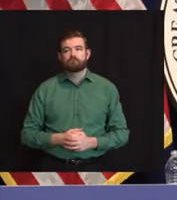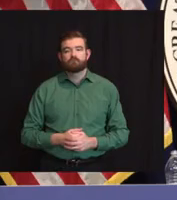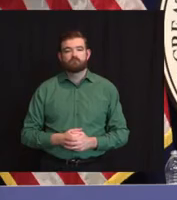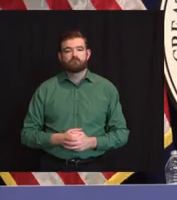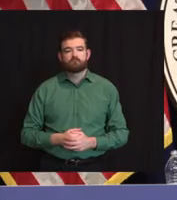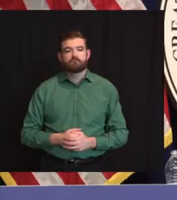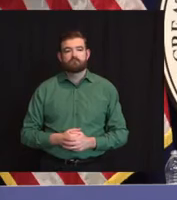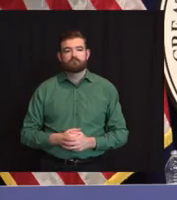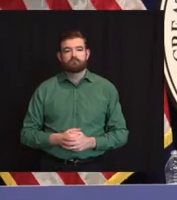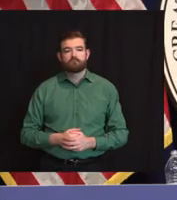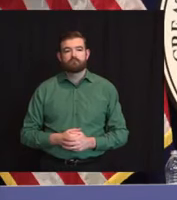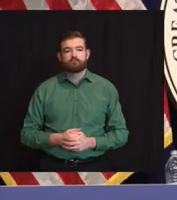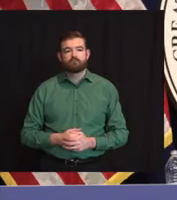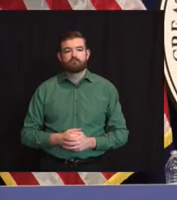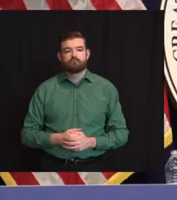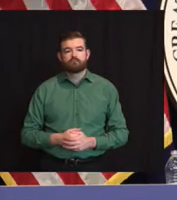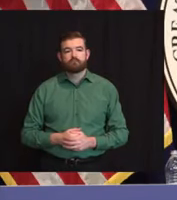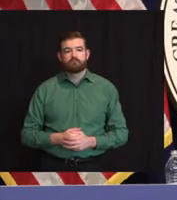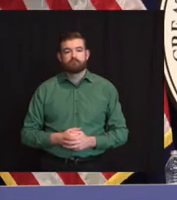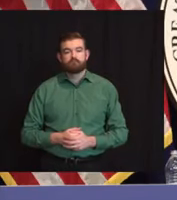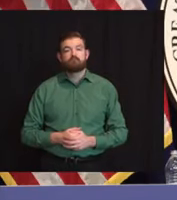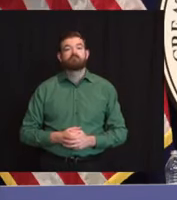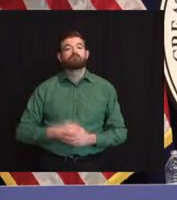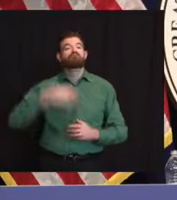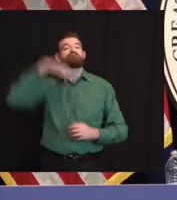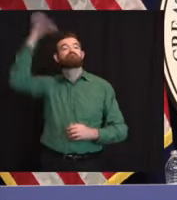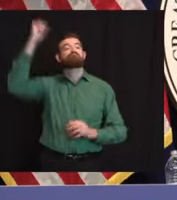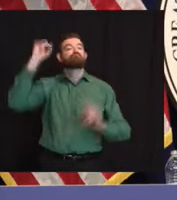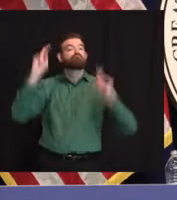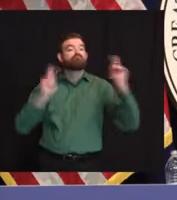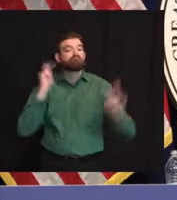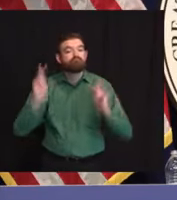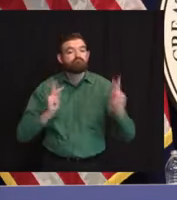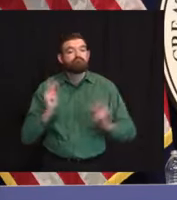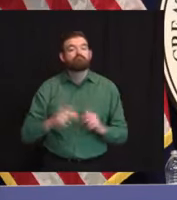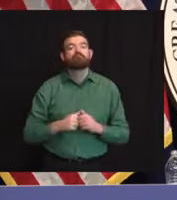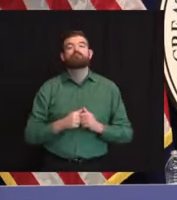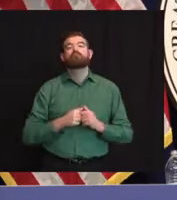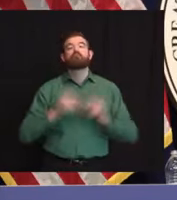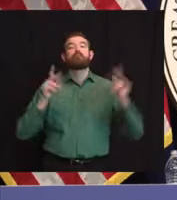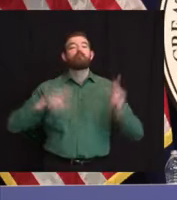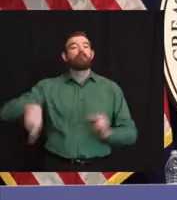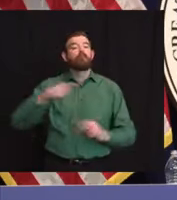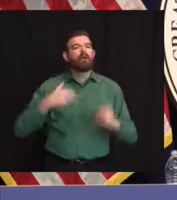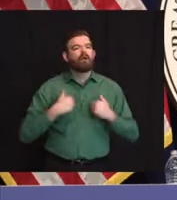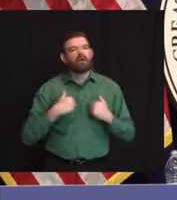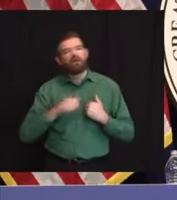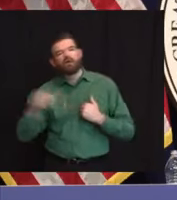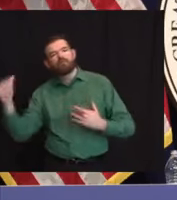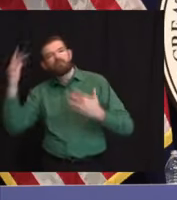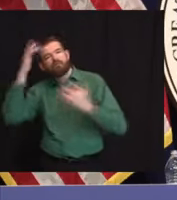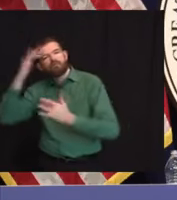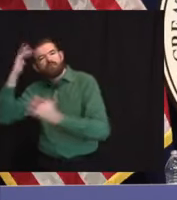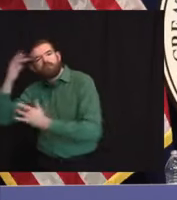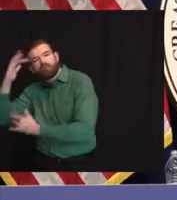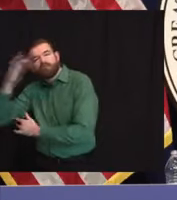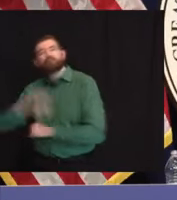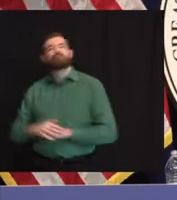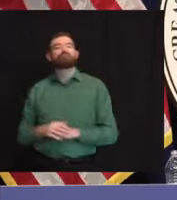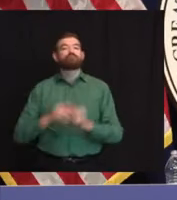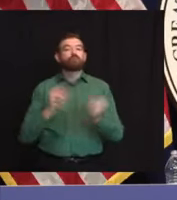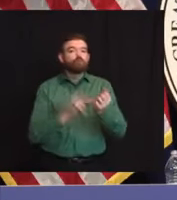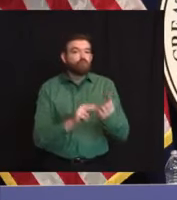you look at folks with comorbidities, and you look at folks in long-term care facilities, those are the three